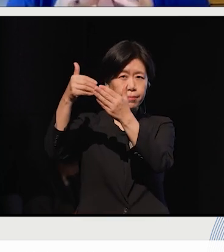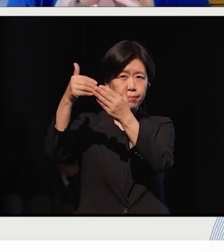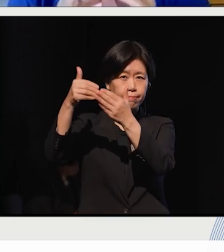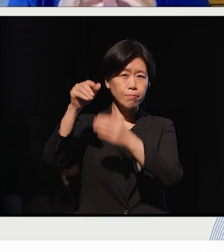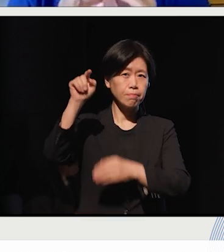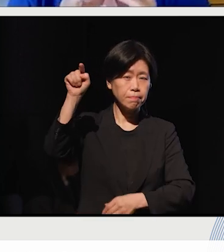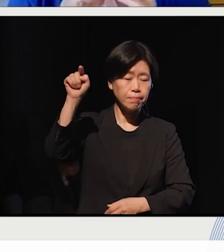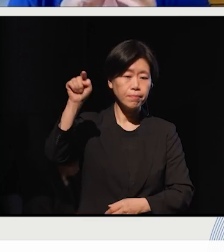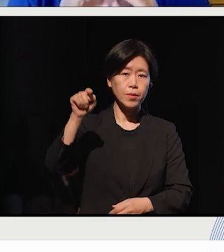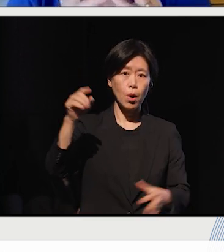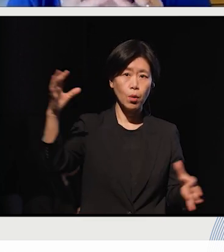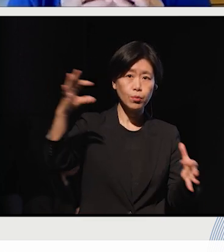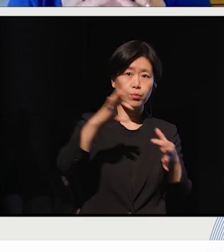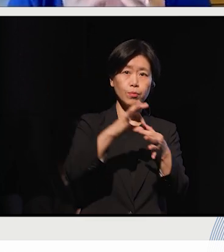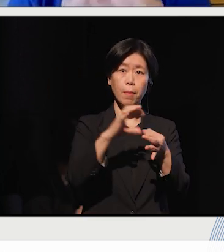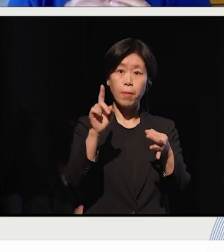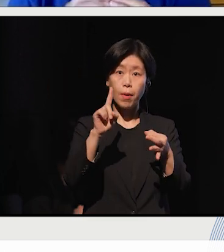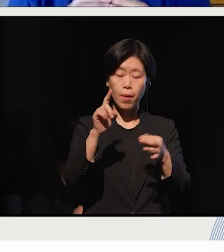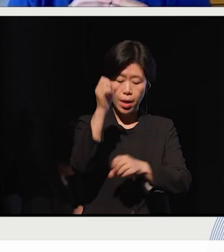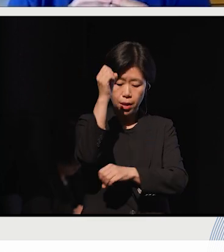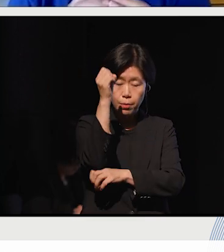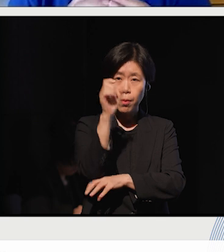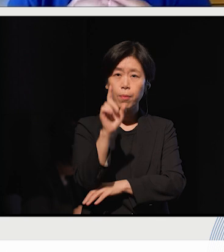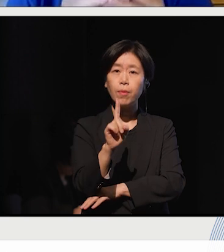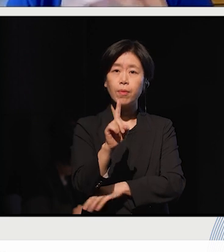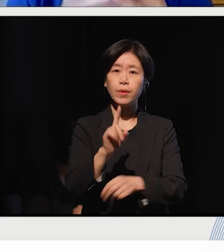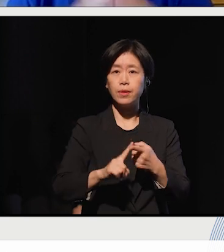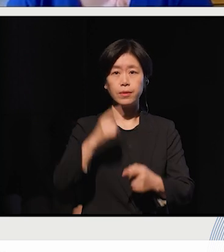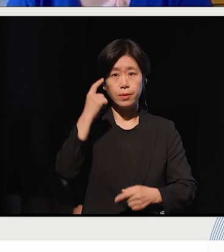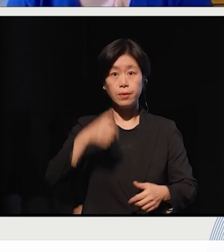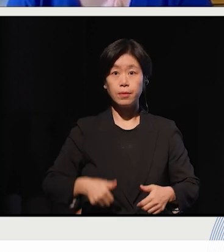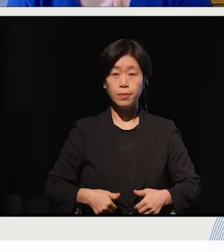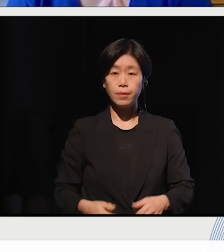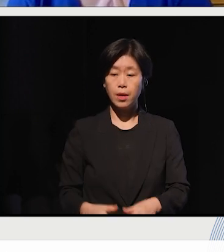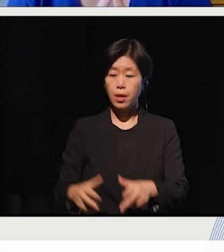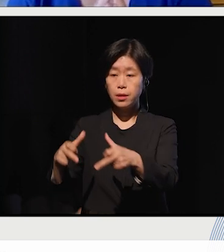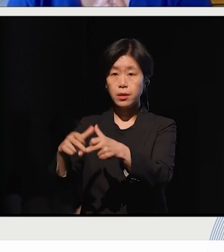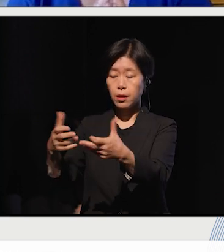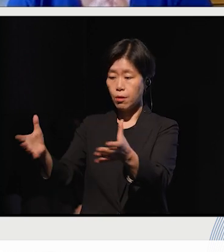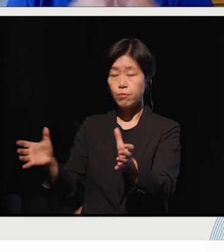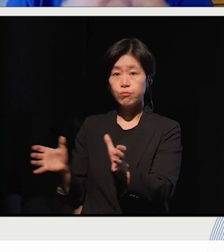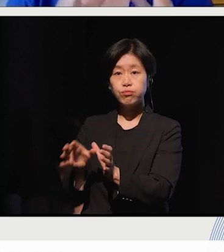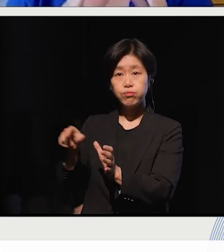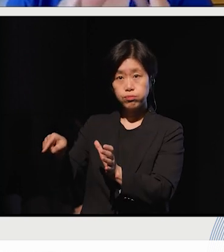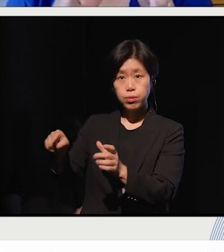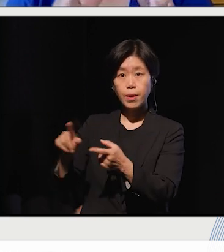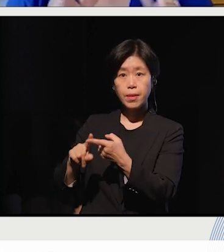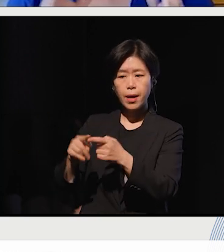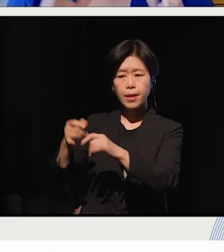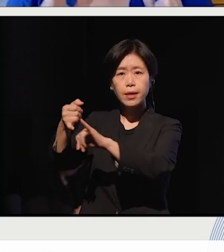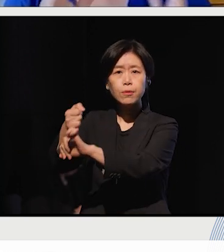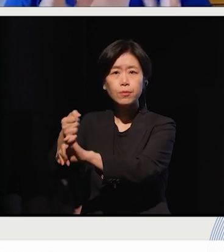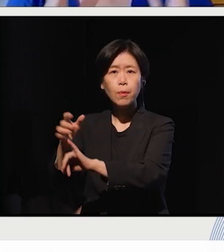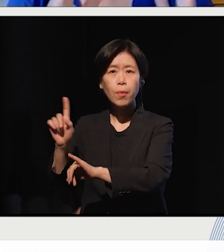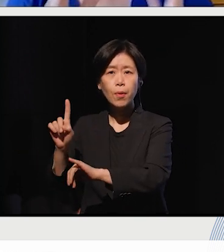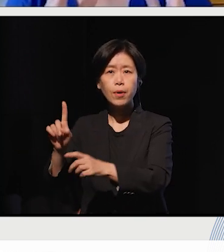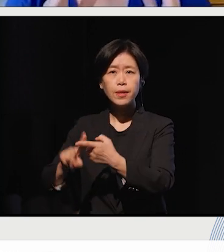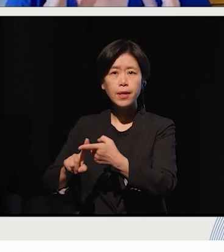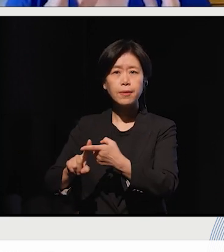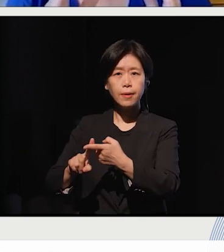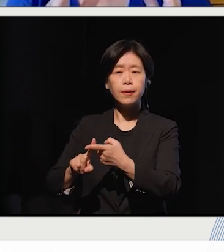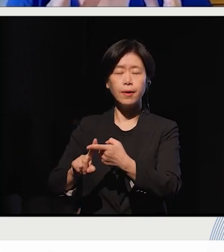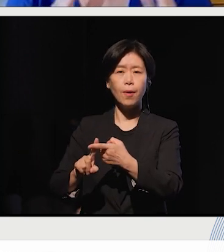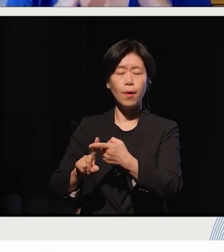the accessibility structure, where you can summarize your commitment to the disability community in a one or